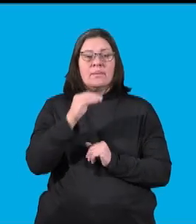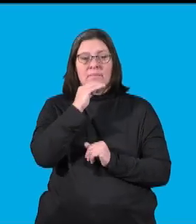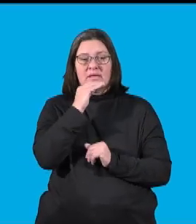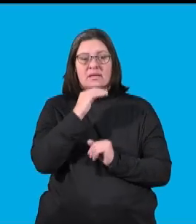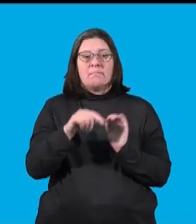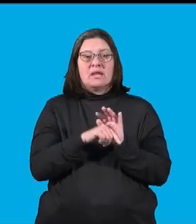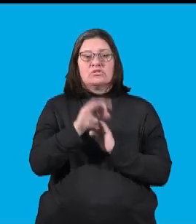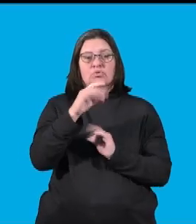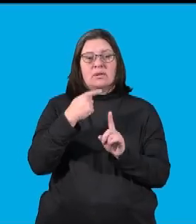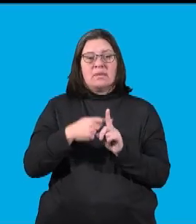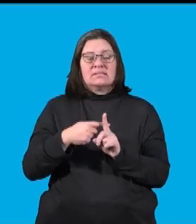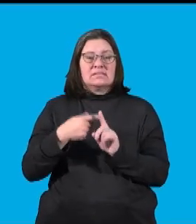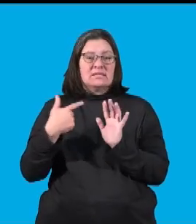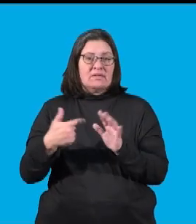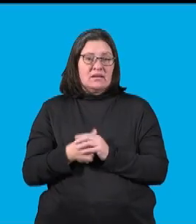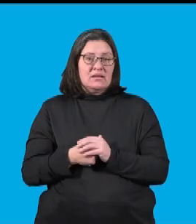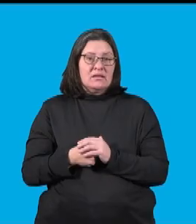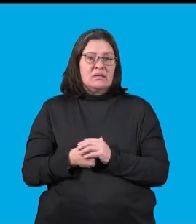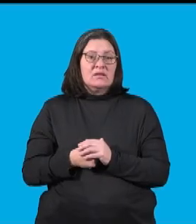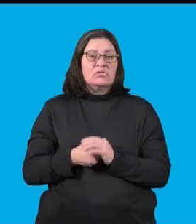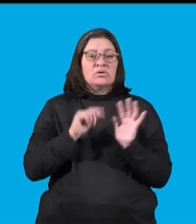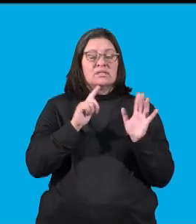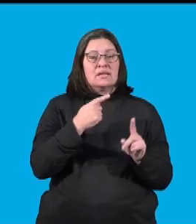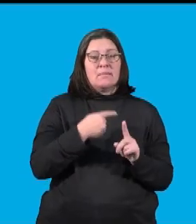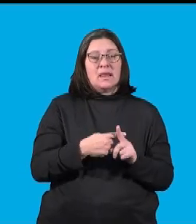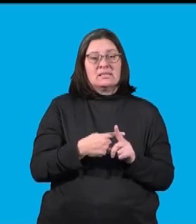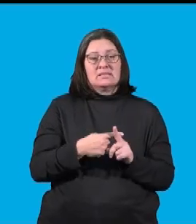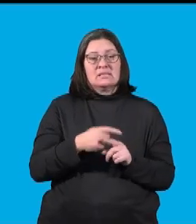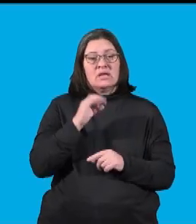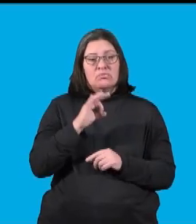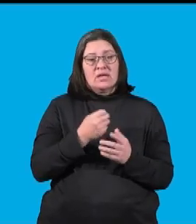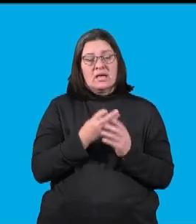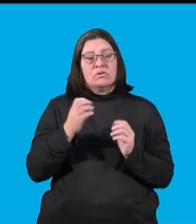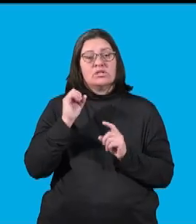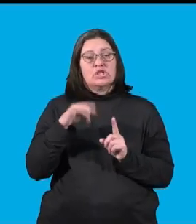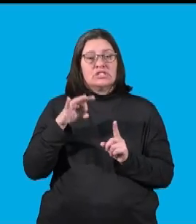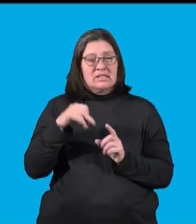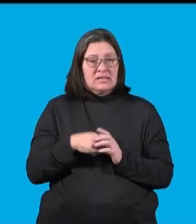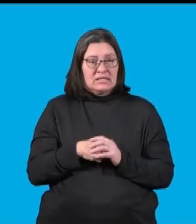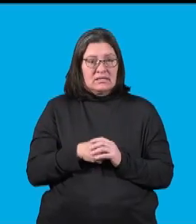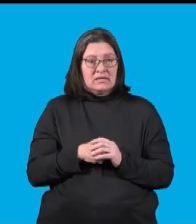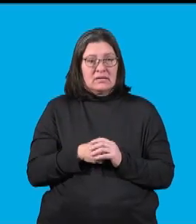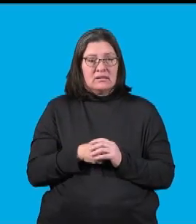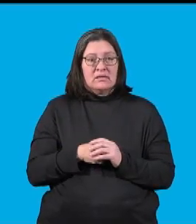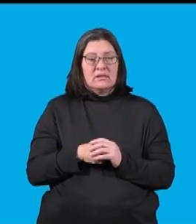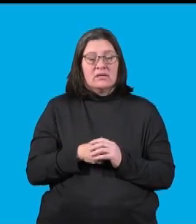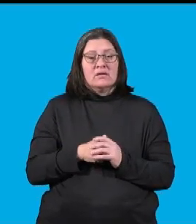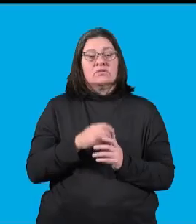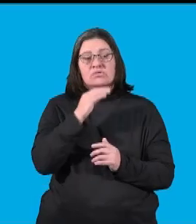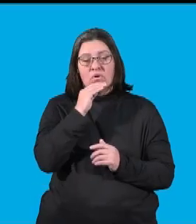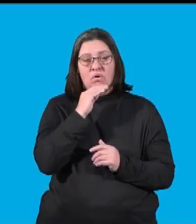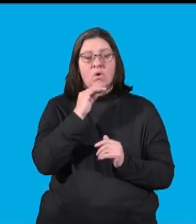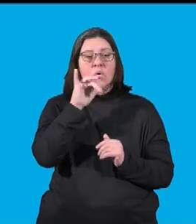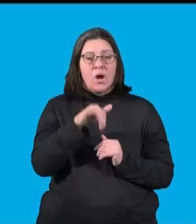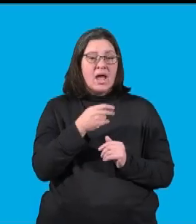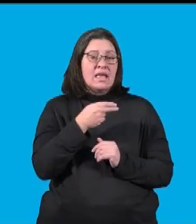plus 7. So therefore, 10 plus 3 is equal to 13. C is 13. So therefore, my equation